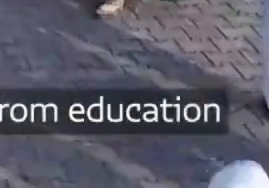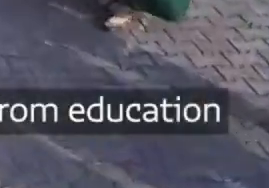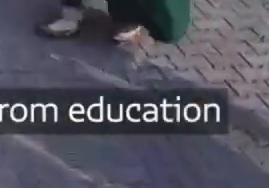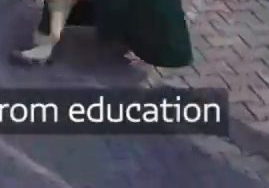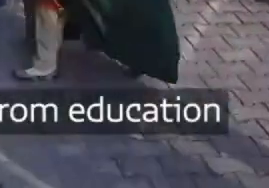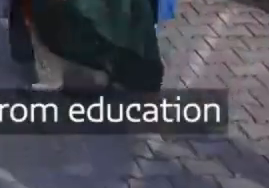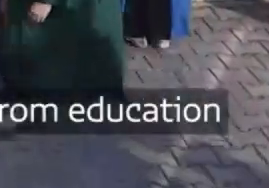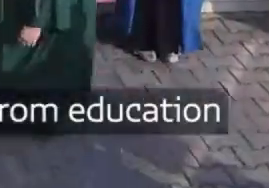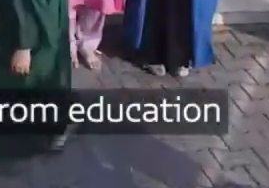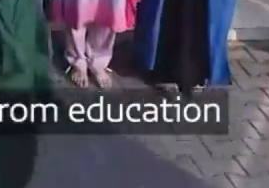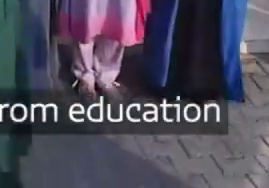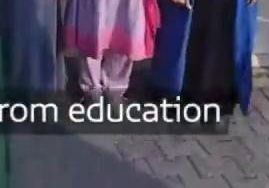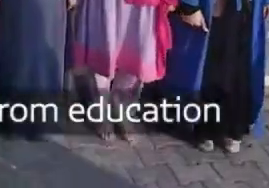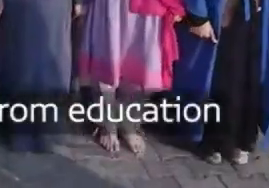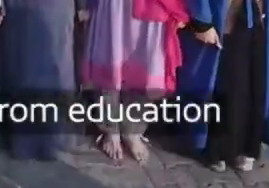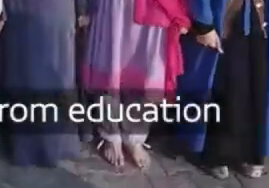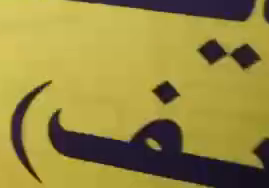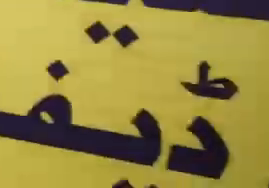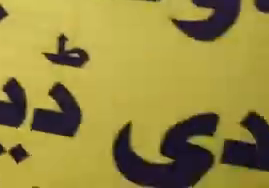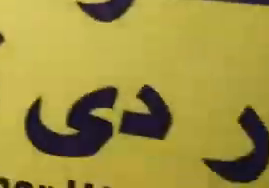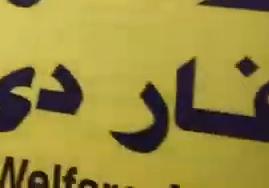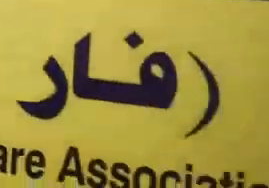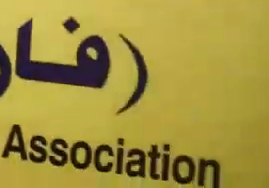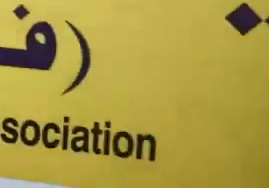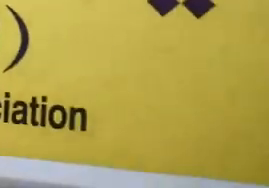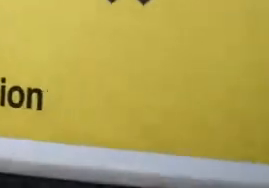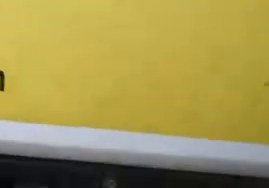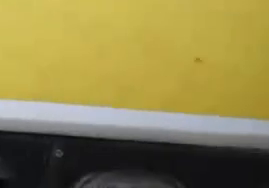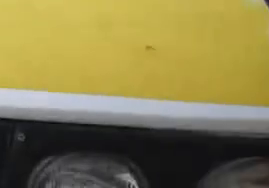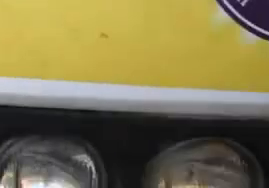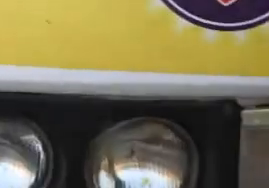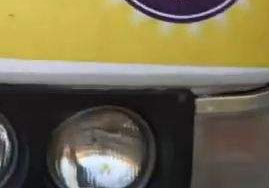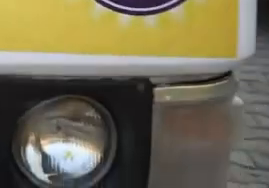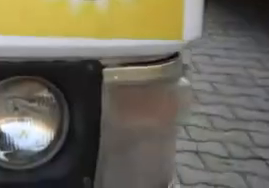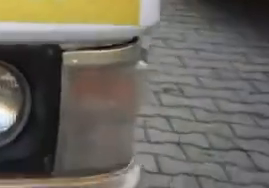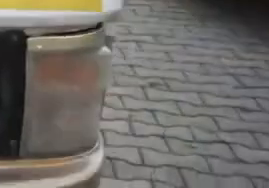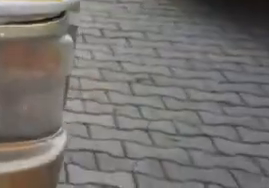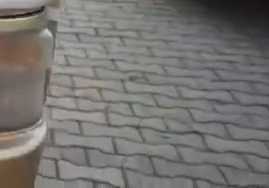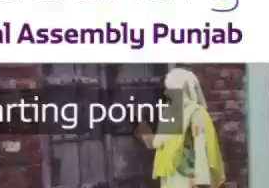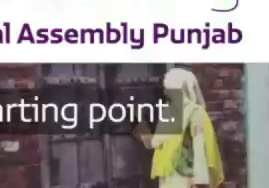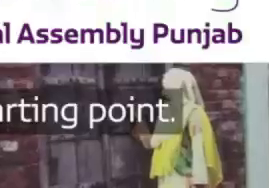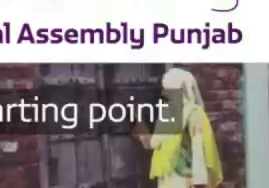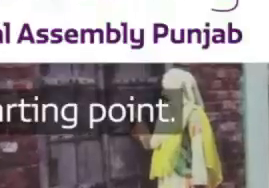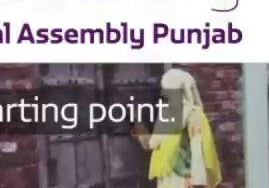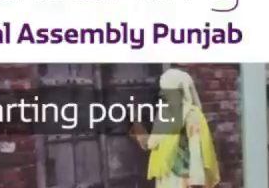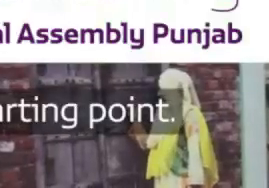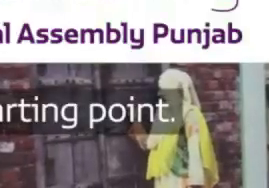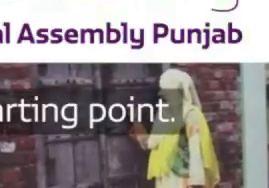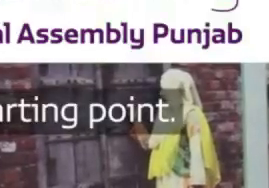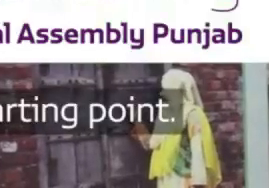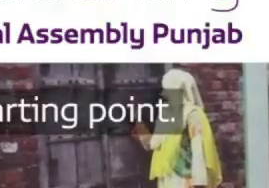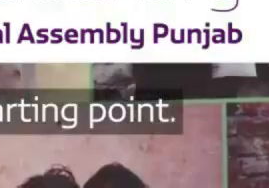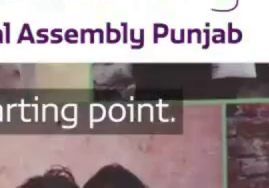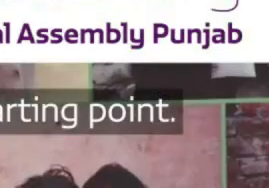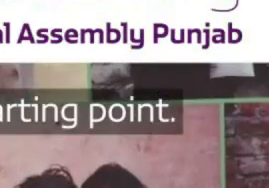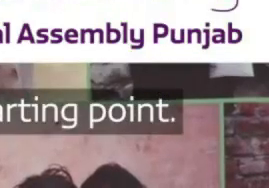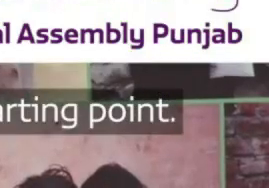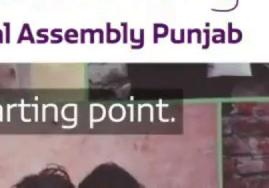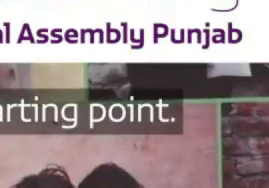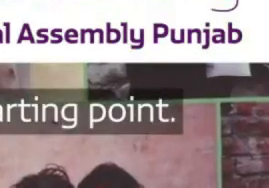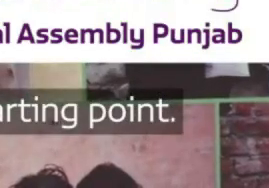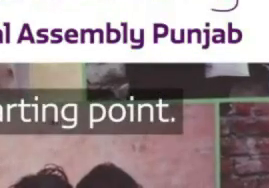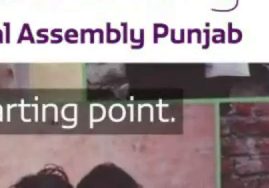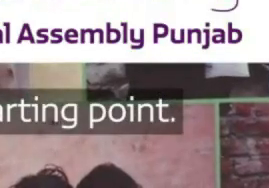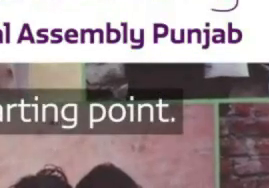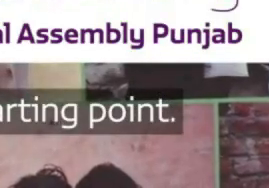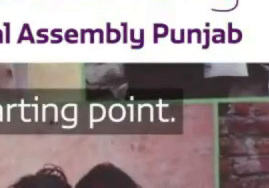on those being excluded from education to make the invisible visible again. Accurate data is important for